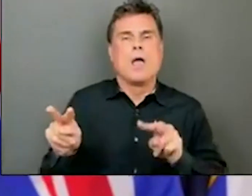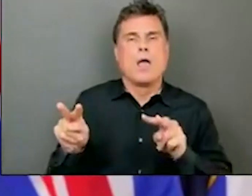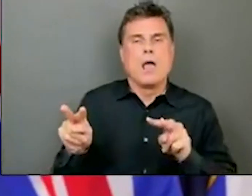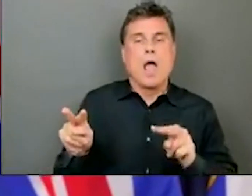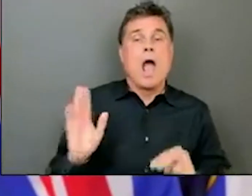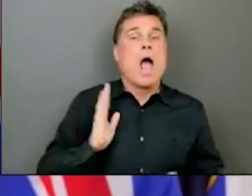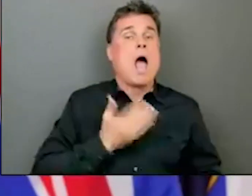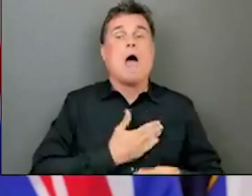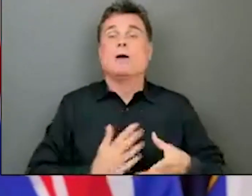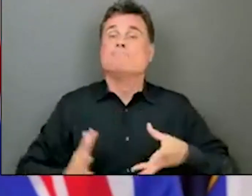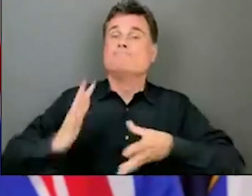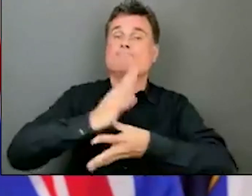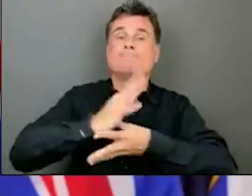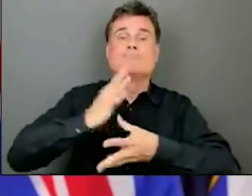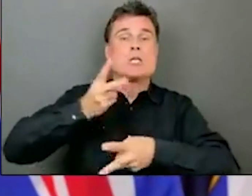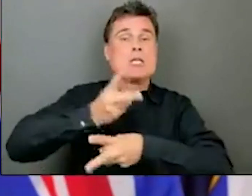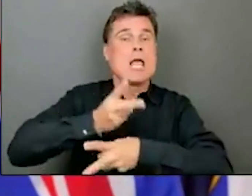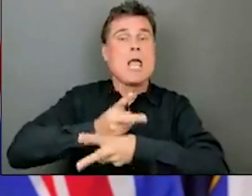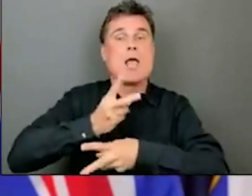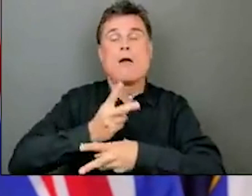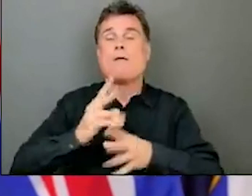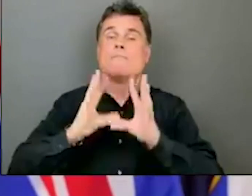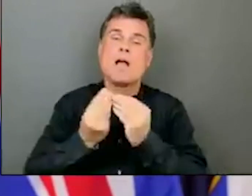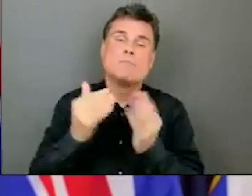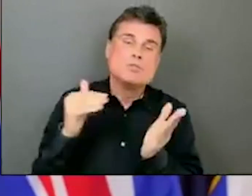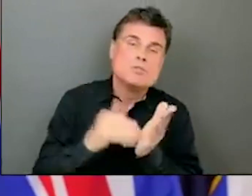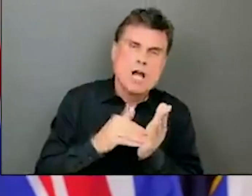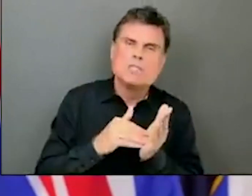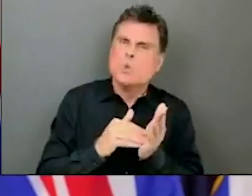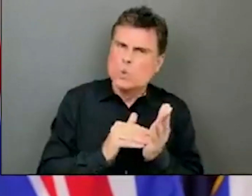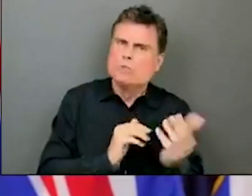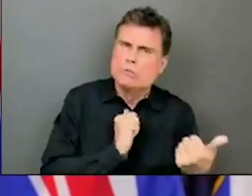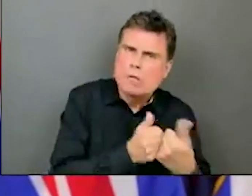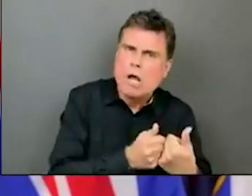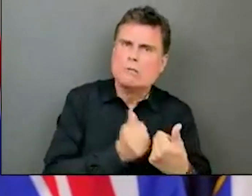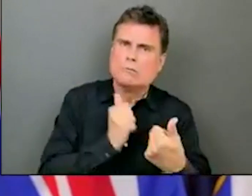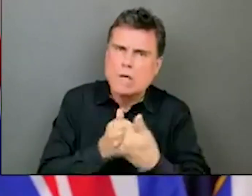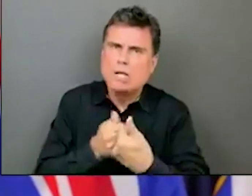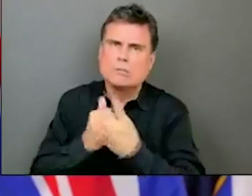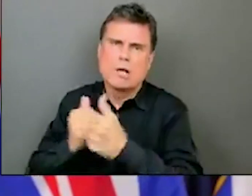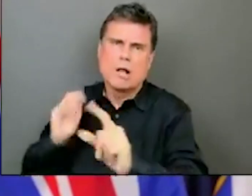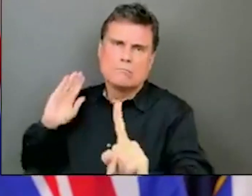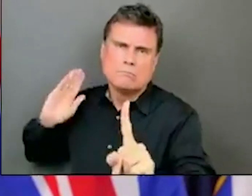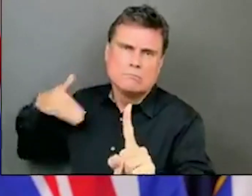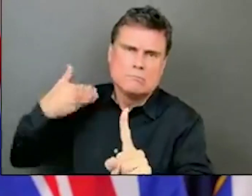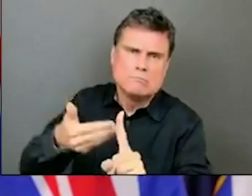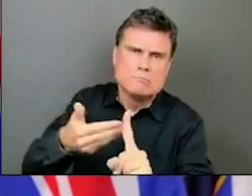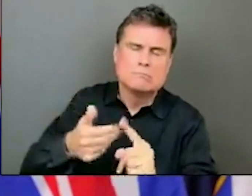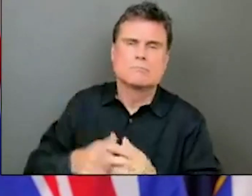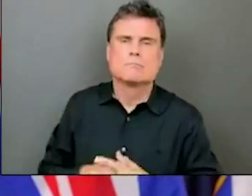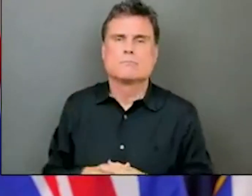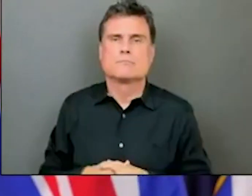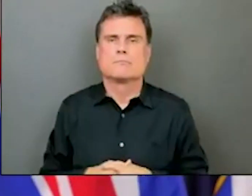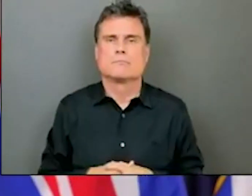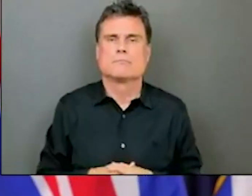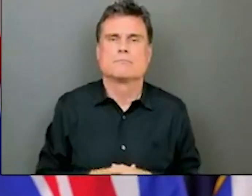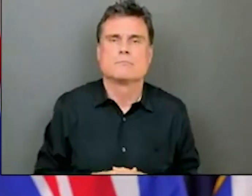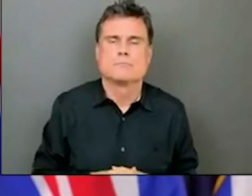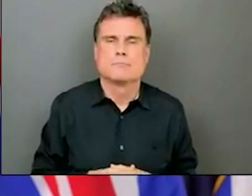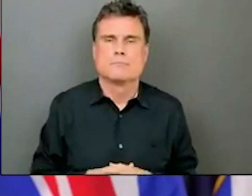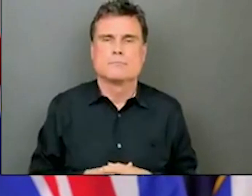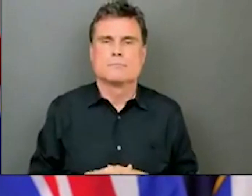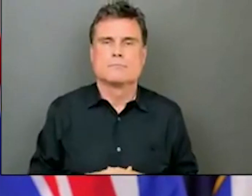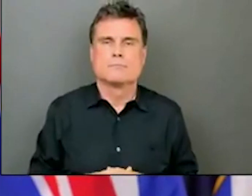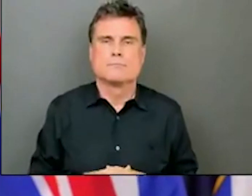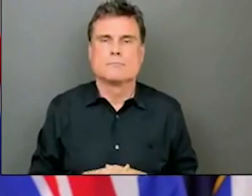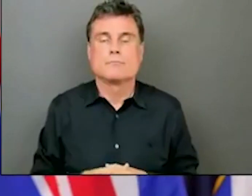care system. One of the key challenges is that fundamentally the system that has been in place for the support and funding